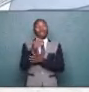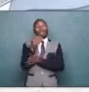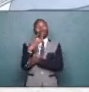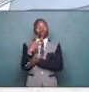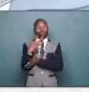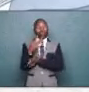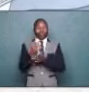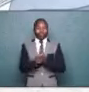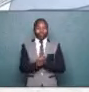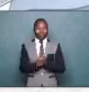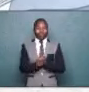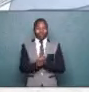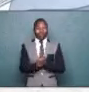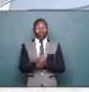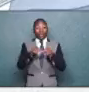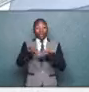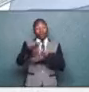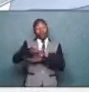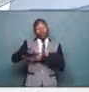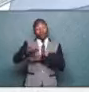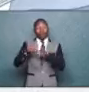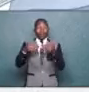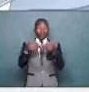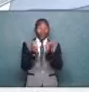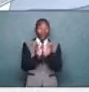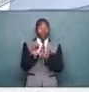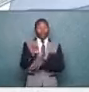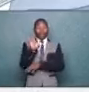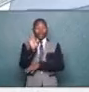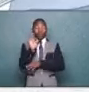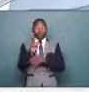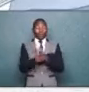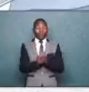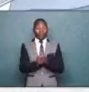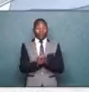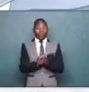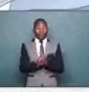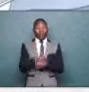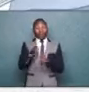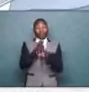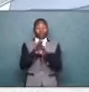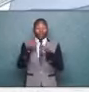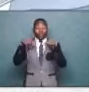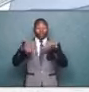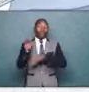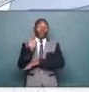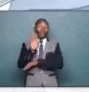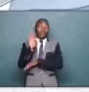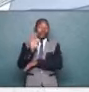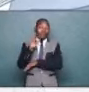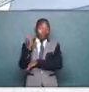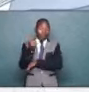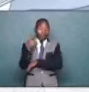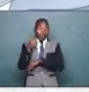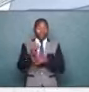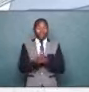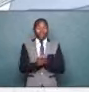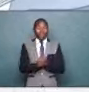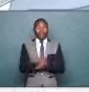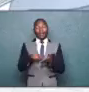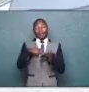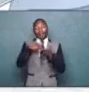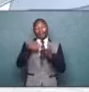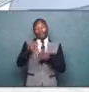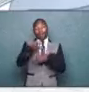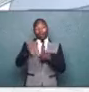4, regional coverage. Councils were identified from all the regions of the country. The